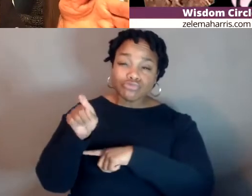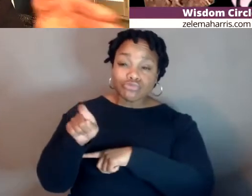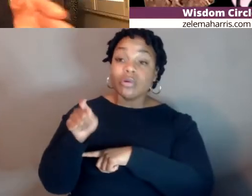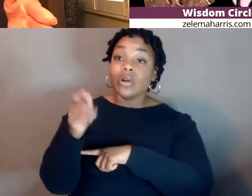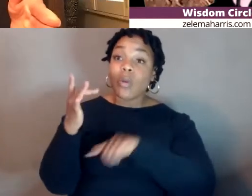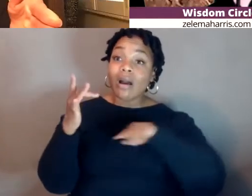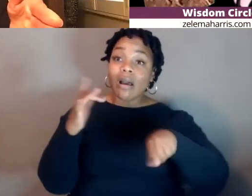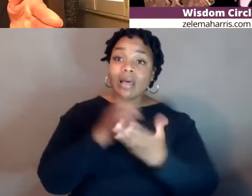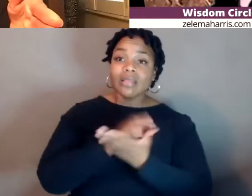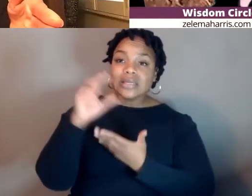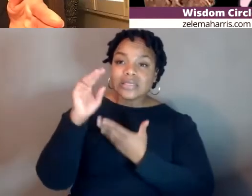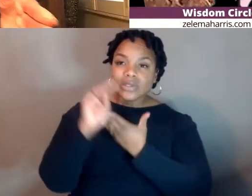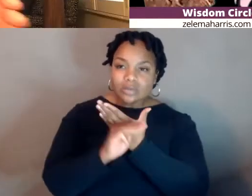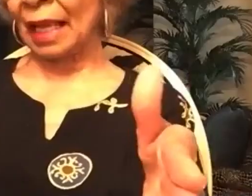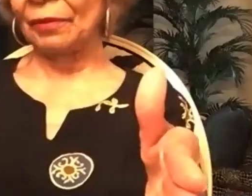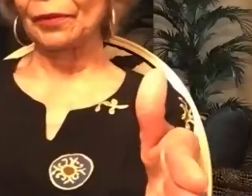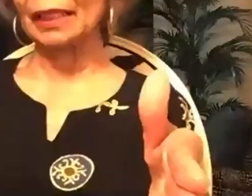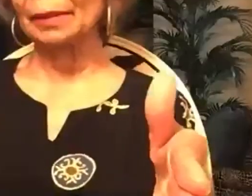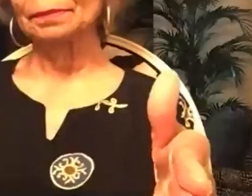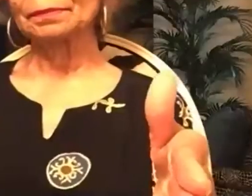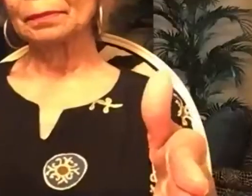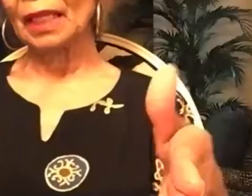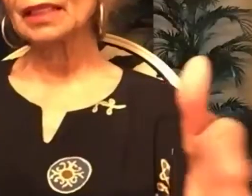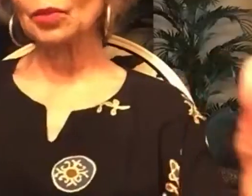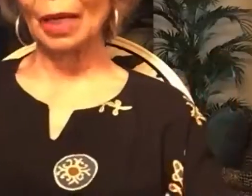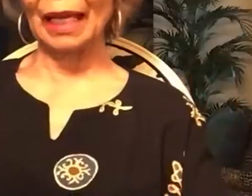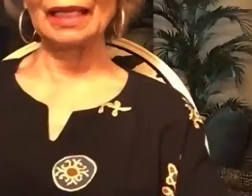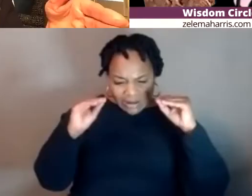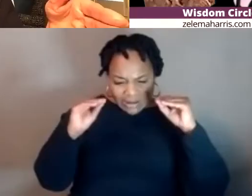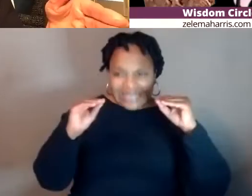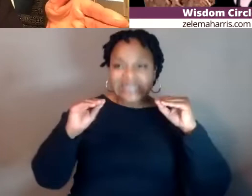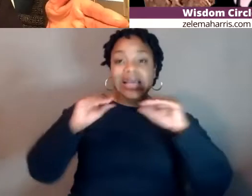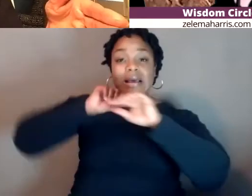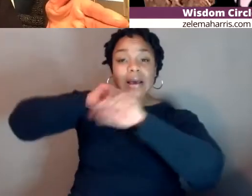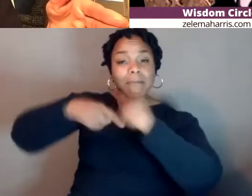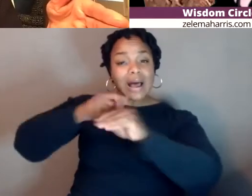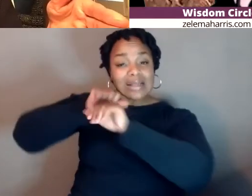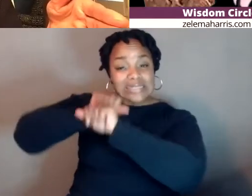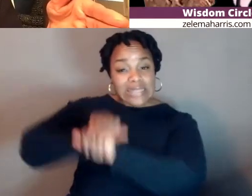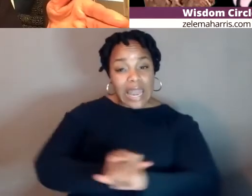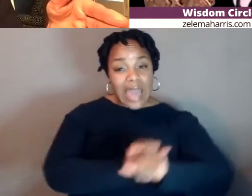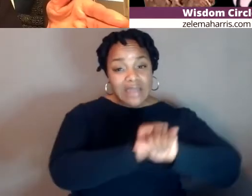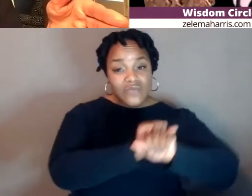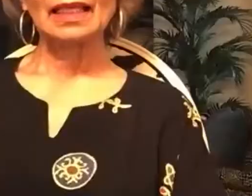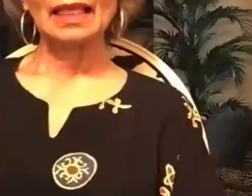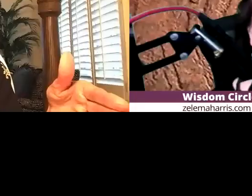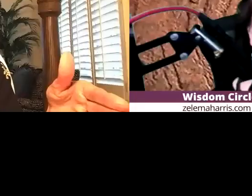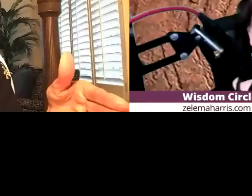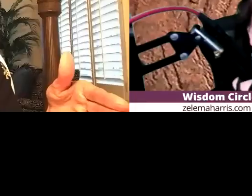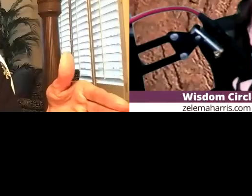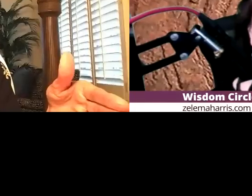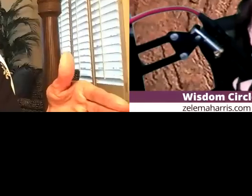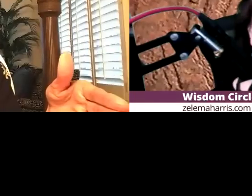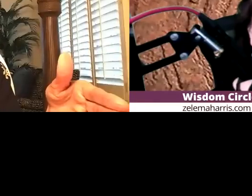it reframes slavery in a way that's authentic. And